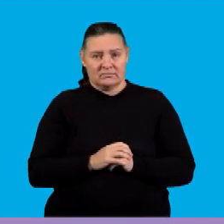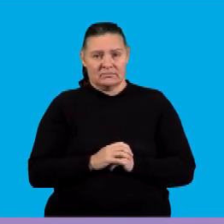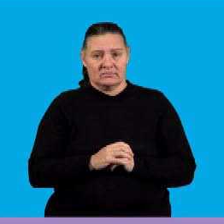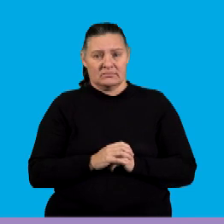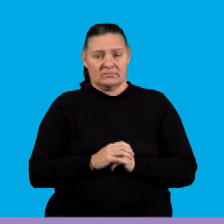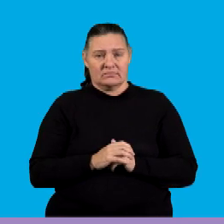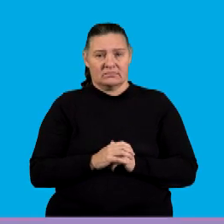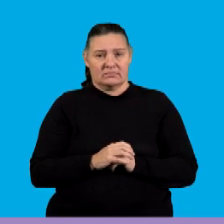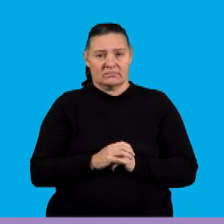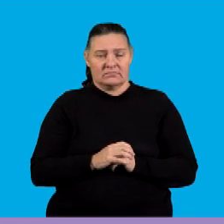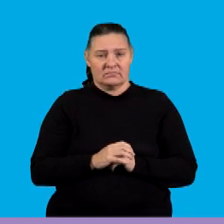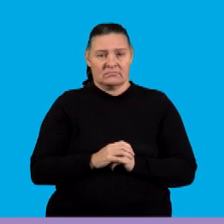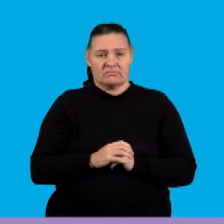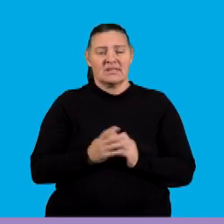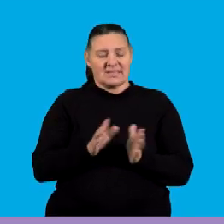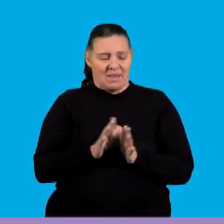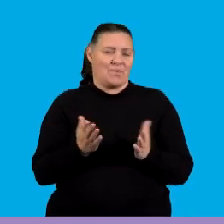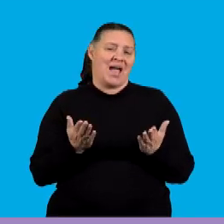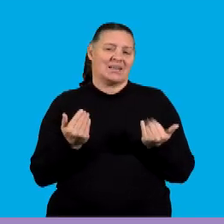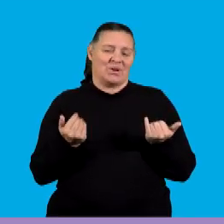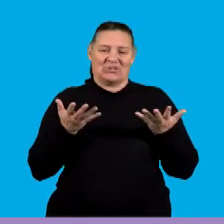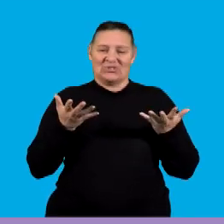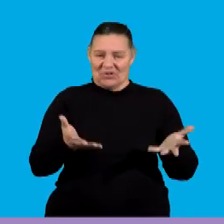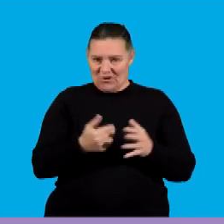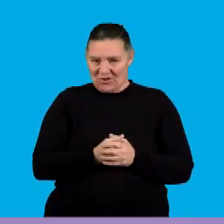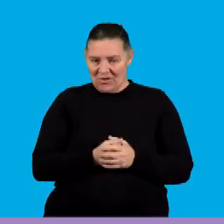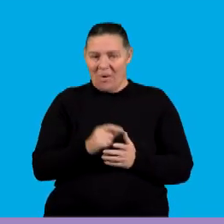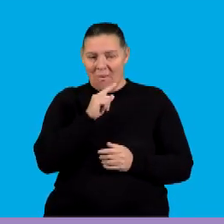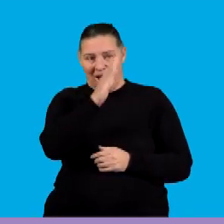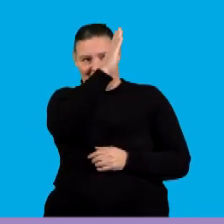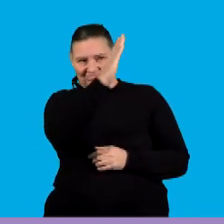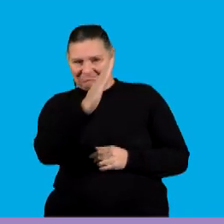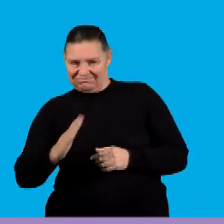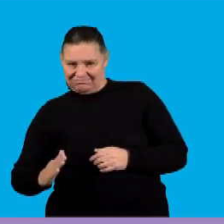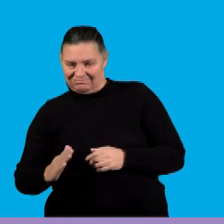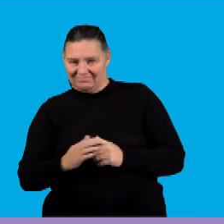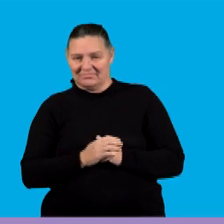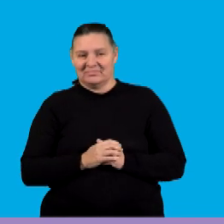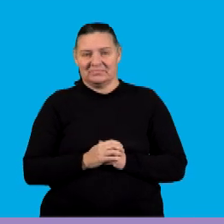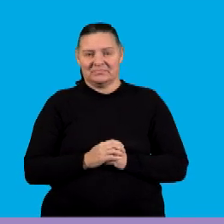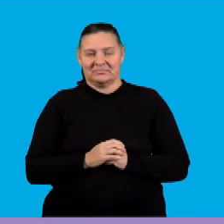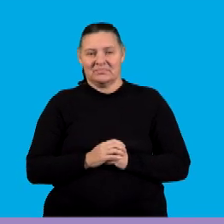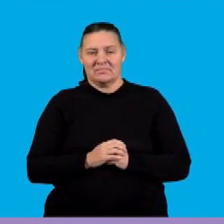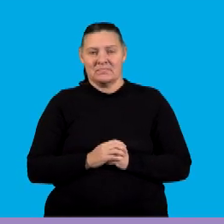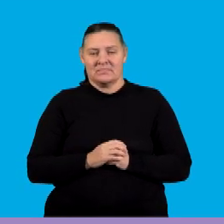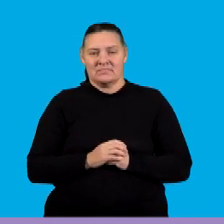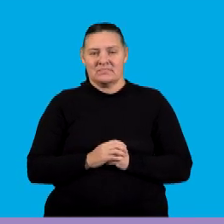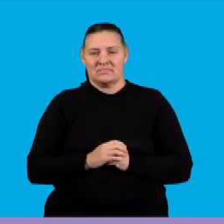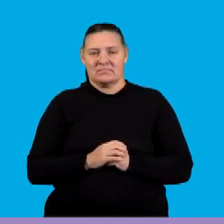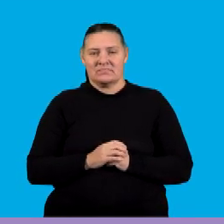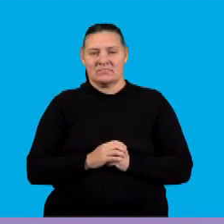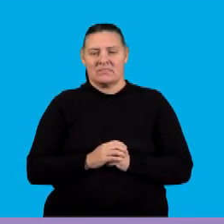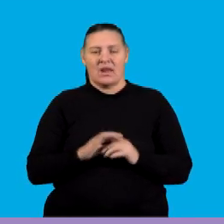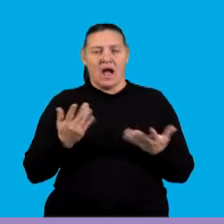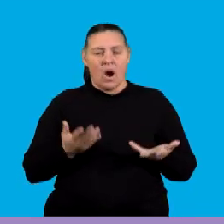a -3, as expected from this decreasing linear graph. Now, how